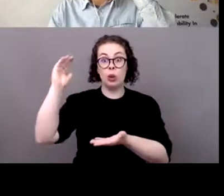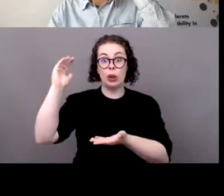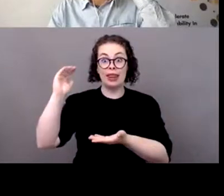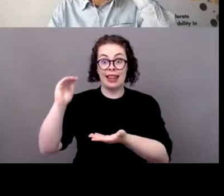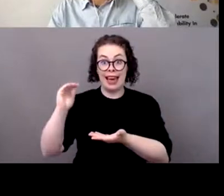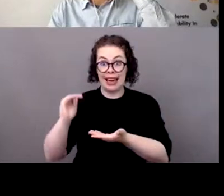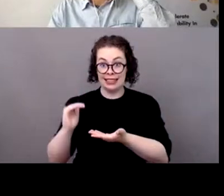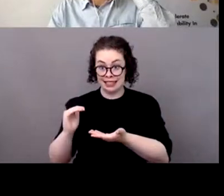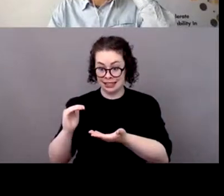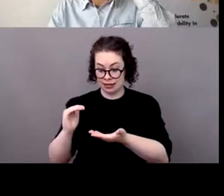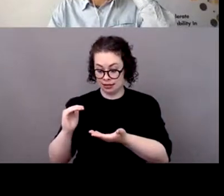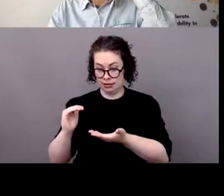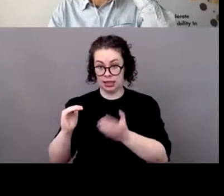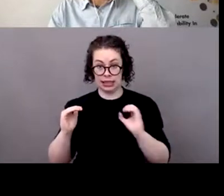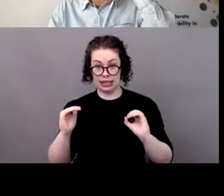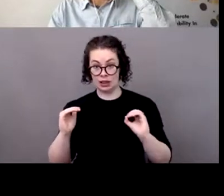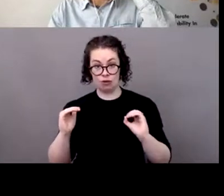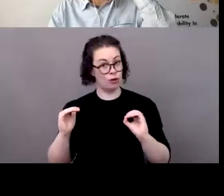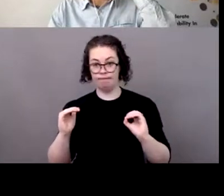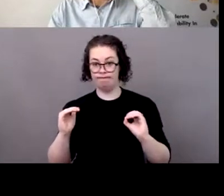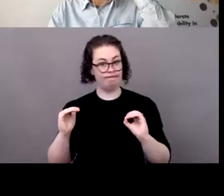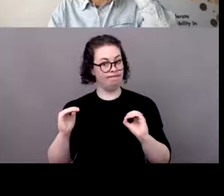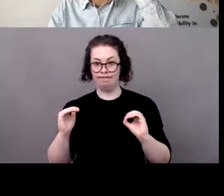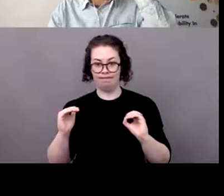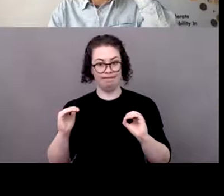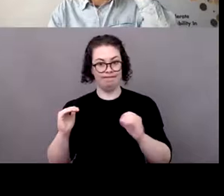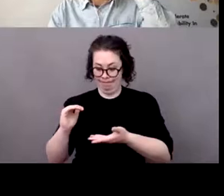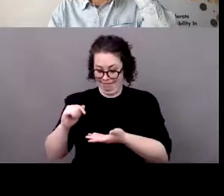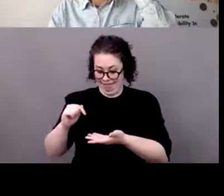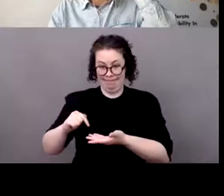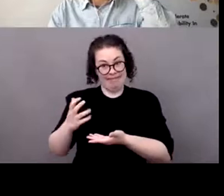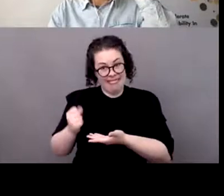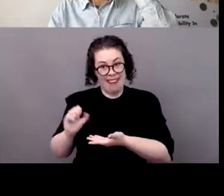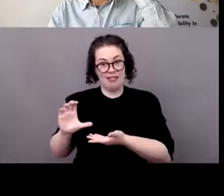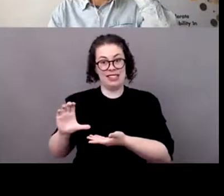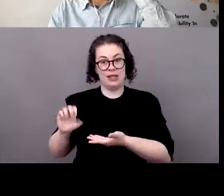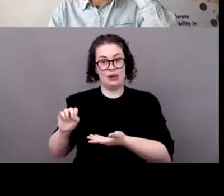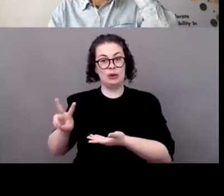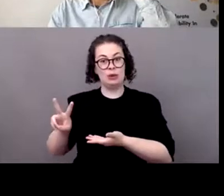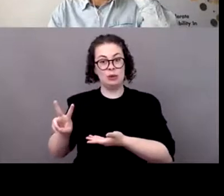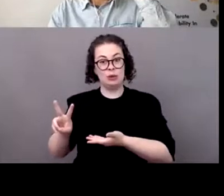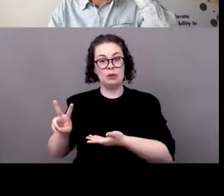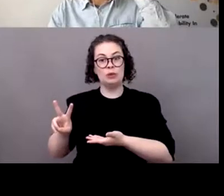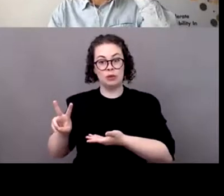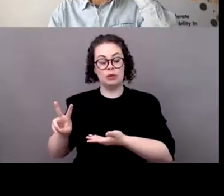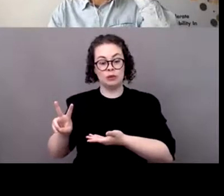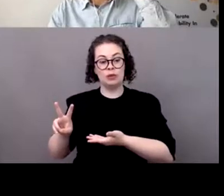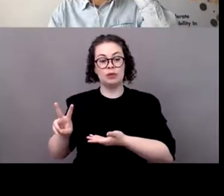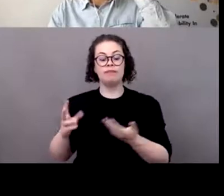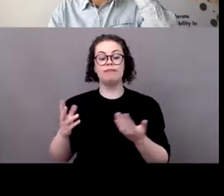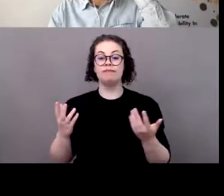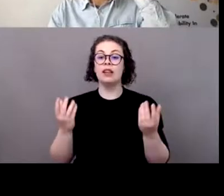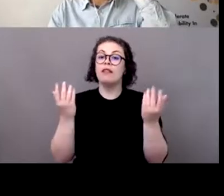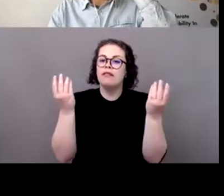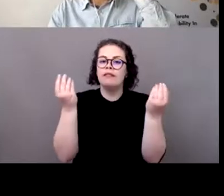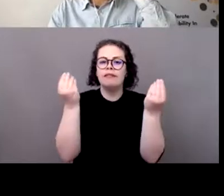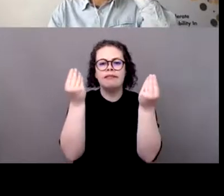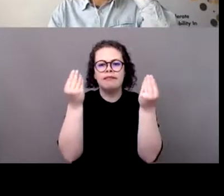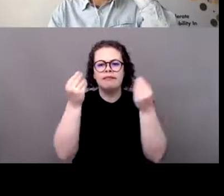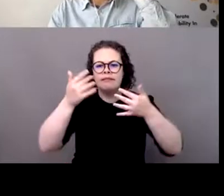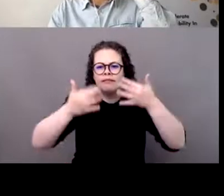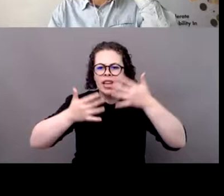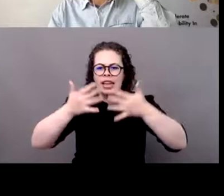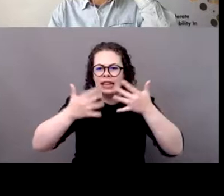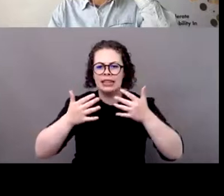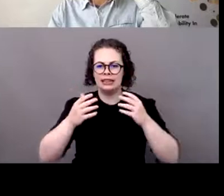change financing projects that will store some tons of CO2. But carbon-free